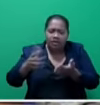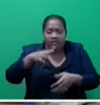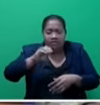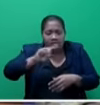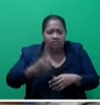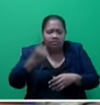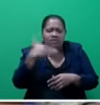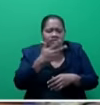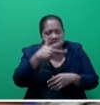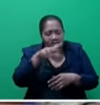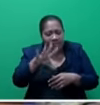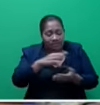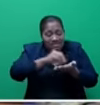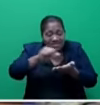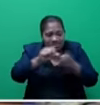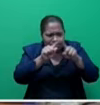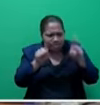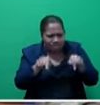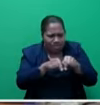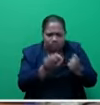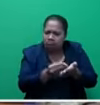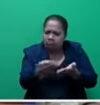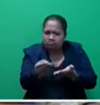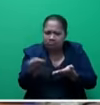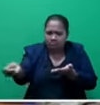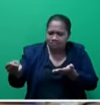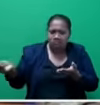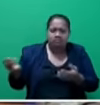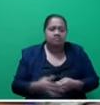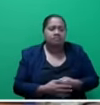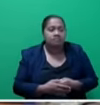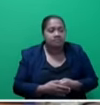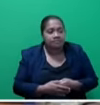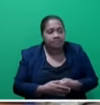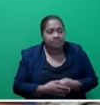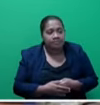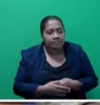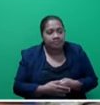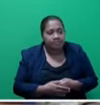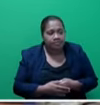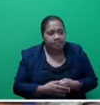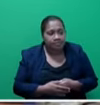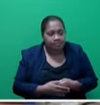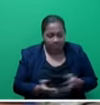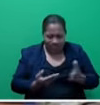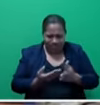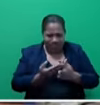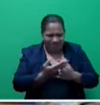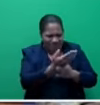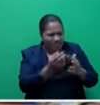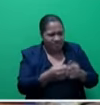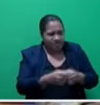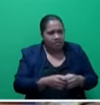50,185 seeds packages to the public directly through the Ministry itself, through corporate organizations, to the employees and